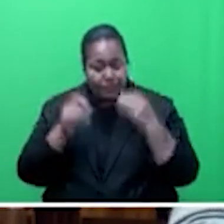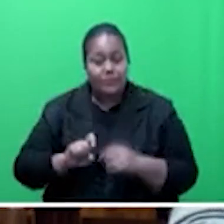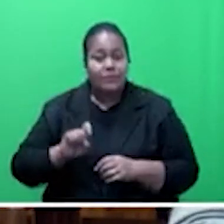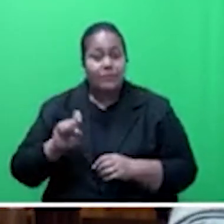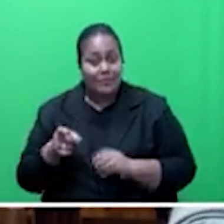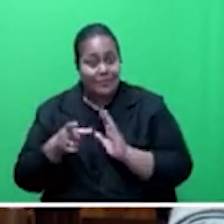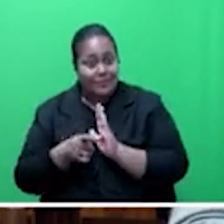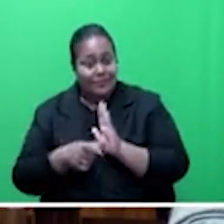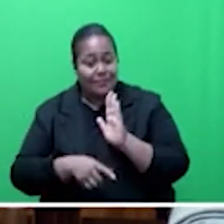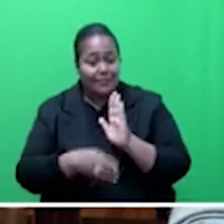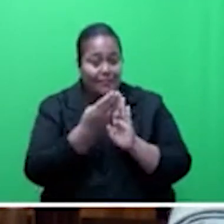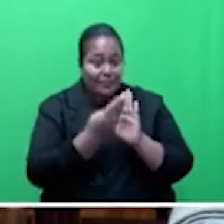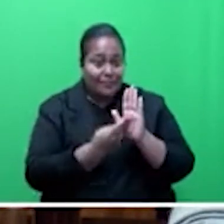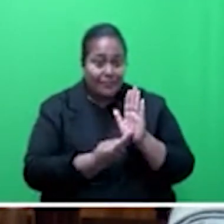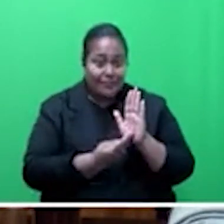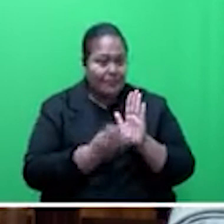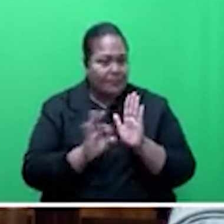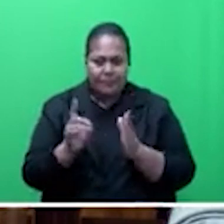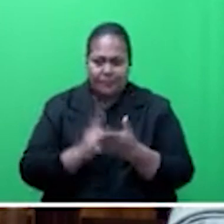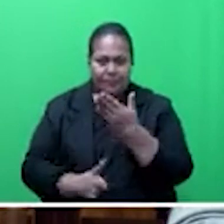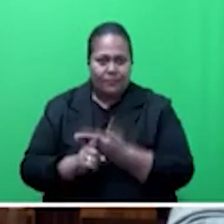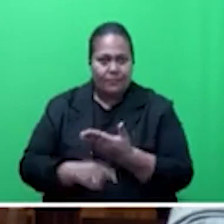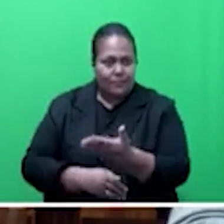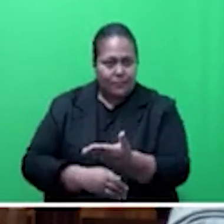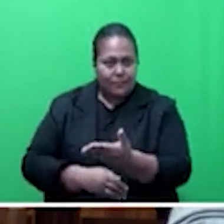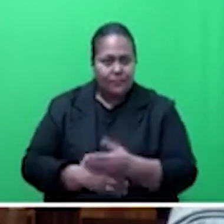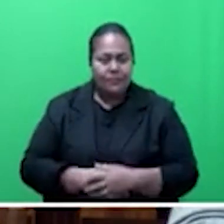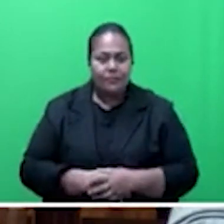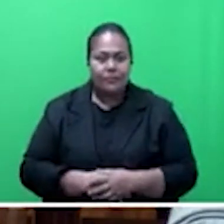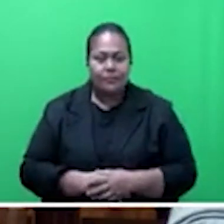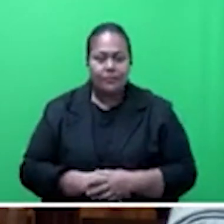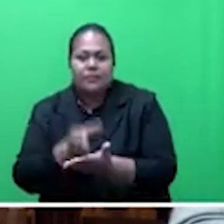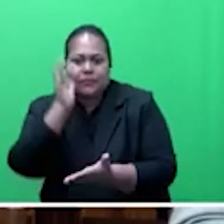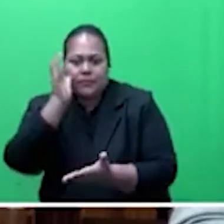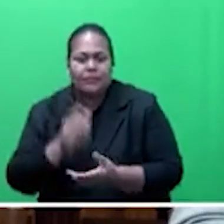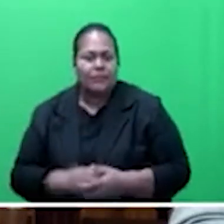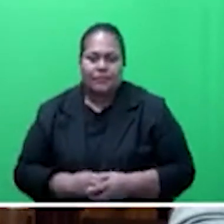we don't have cases like this. Because, you know, it belittles.